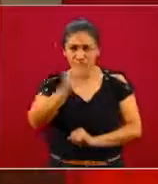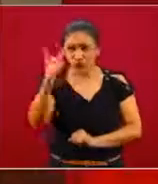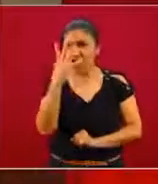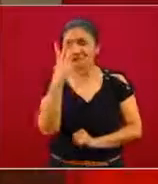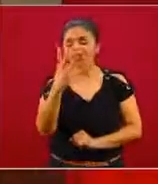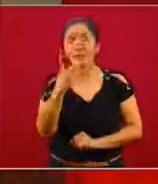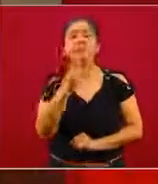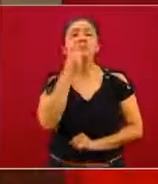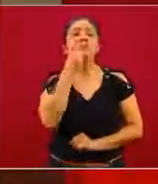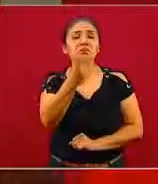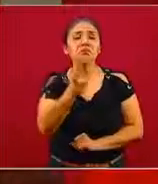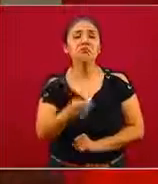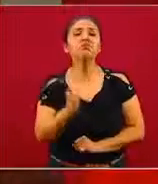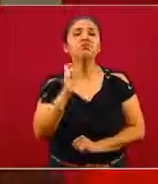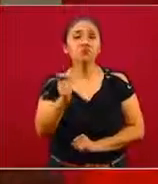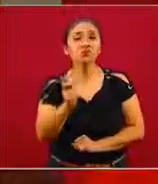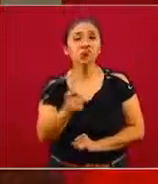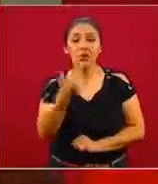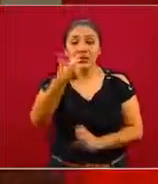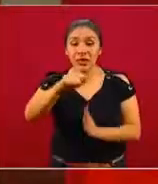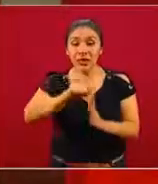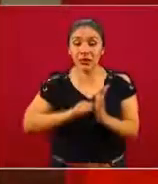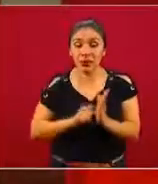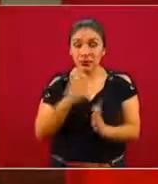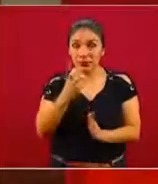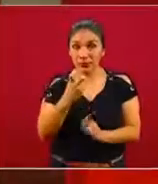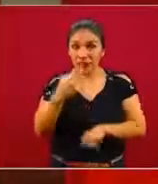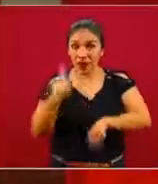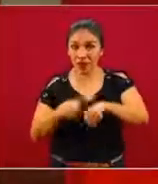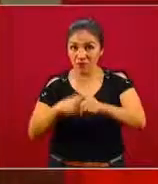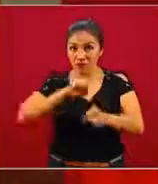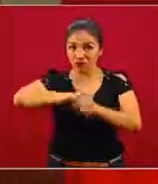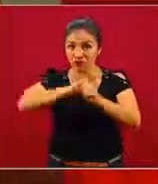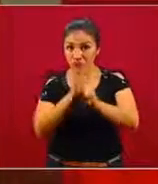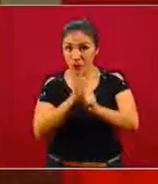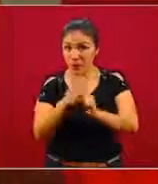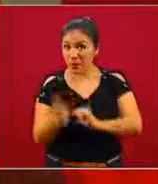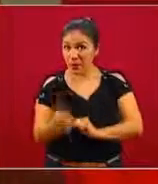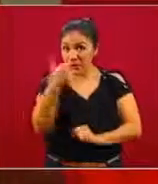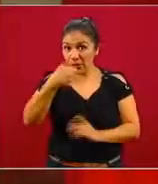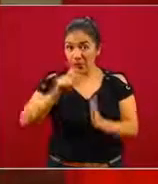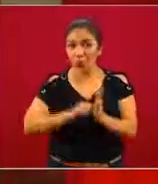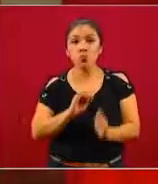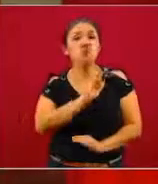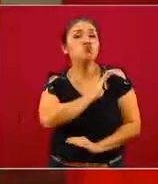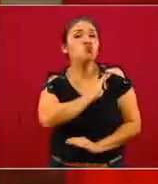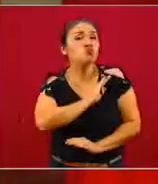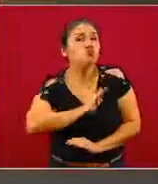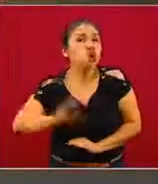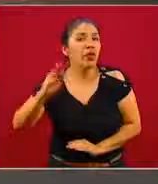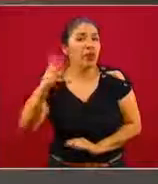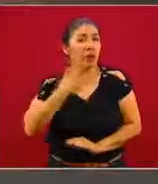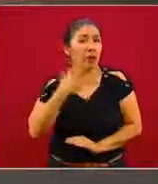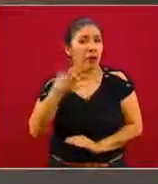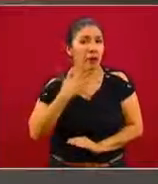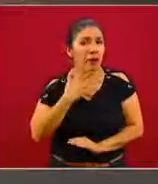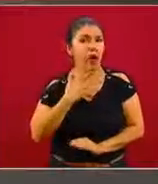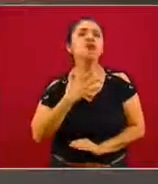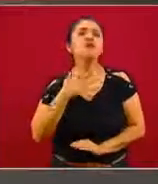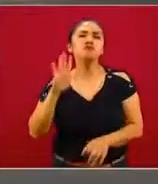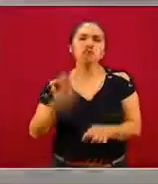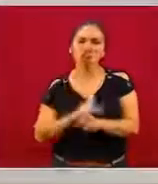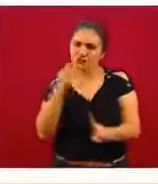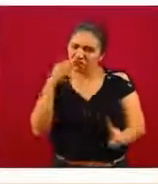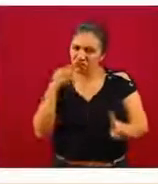There are some serious studies that indicate that during the first 6 months of the pandemic, due